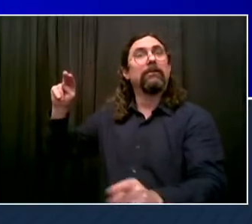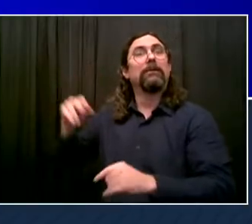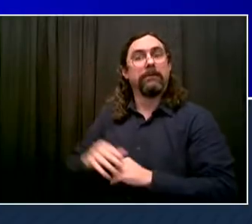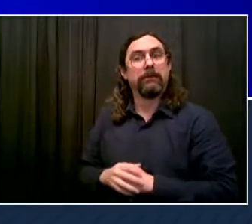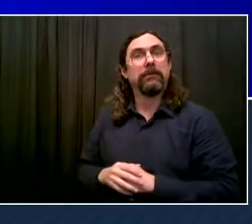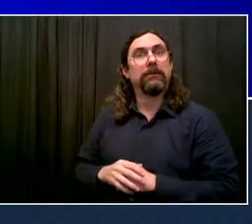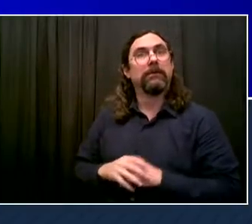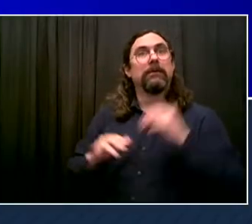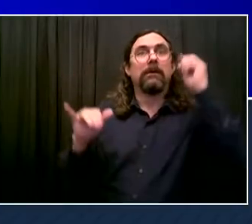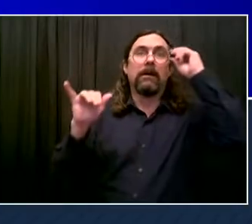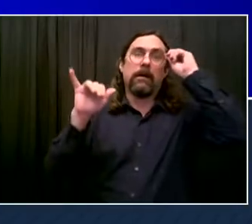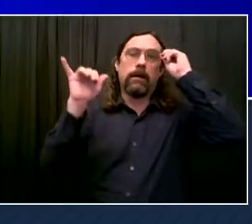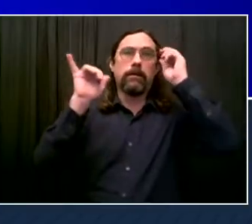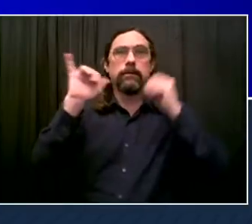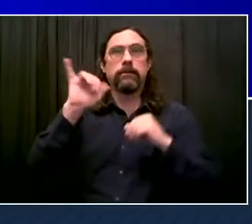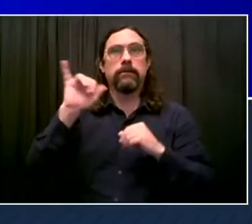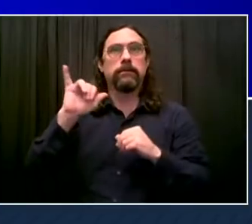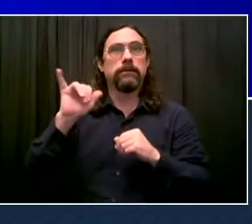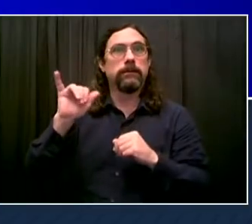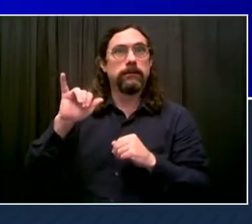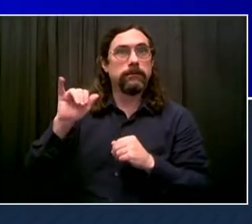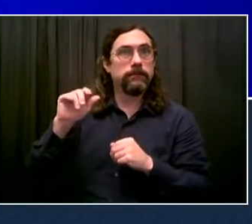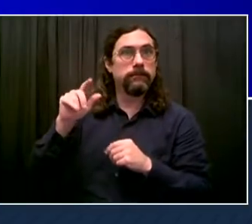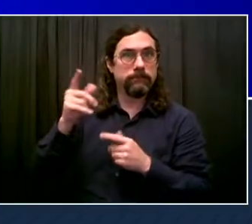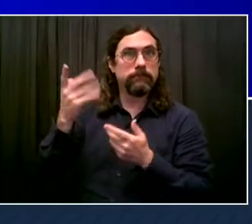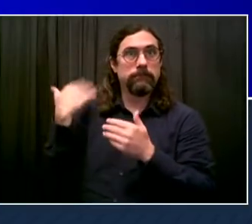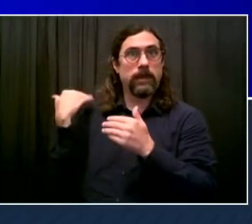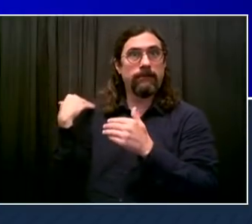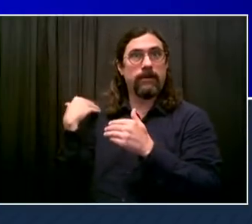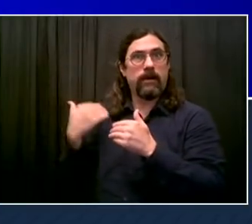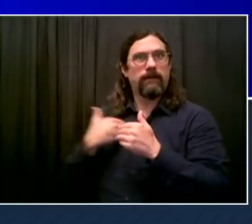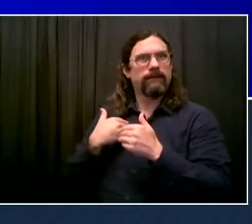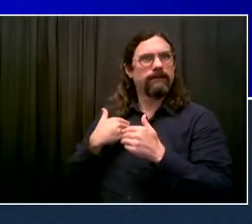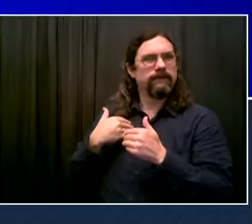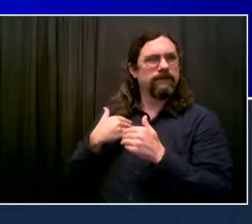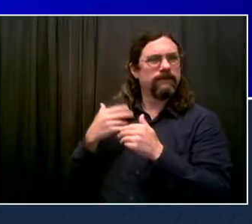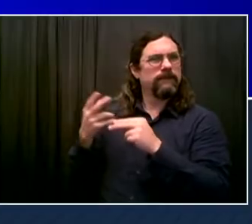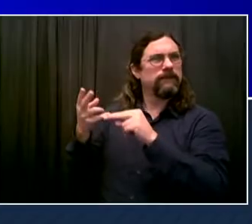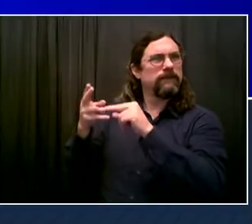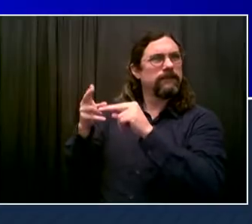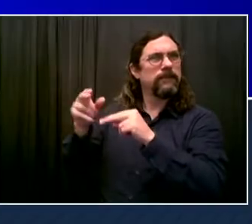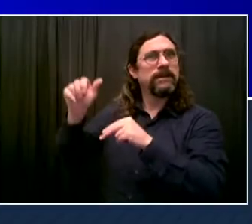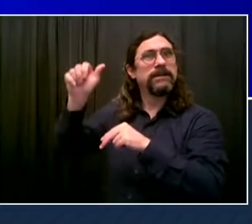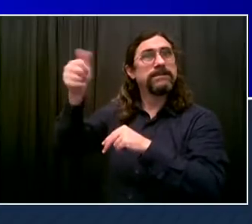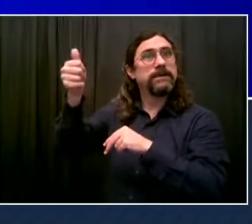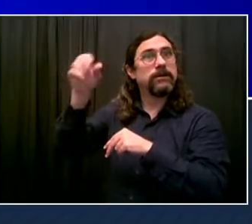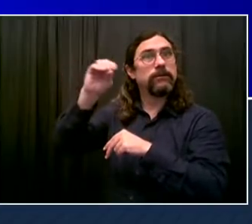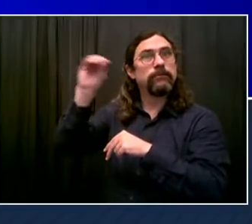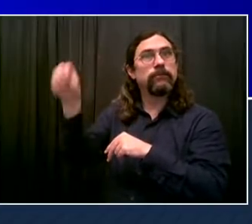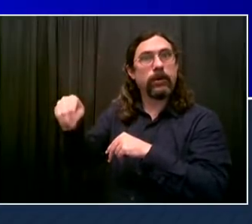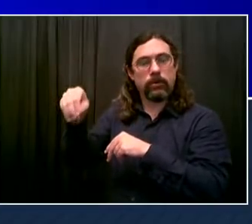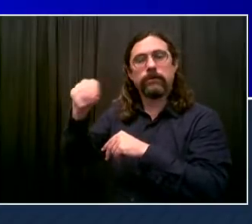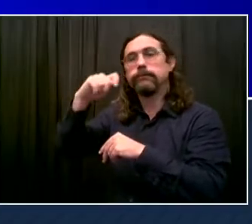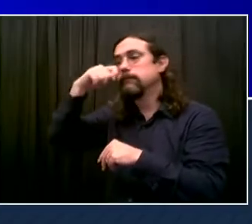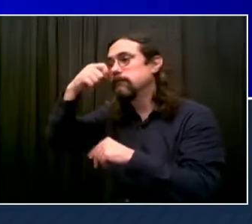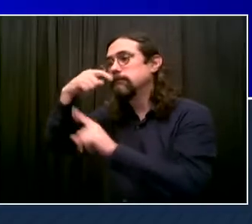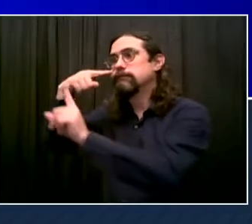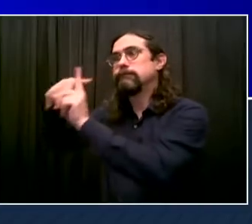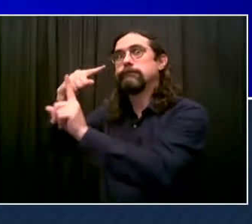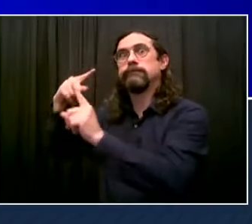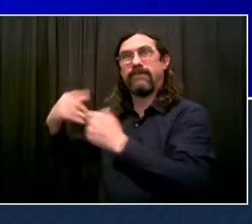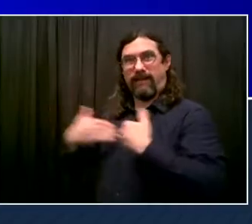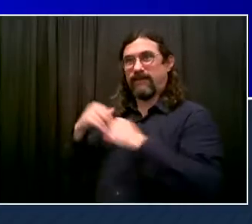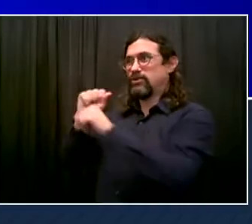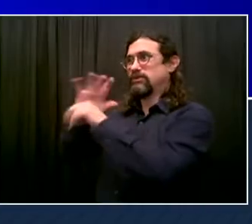0.81%. Hospitalizations down 69% from that point, 215 at that point. Hospitalization